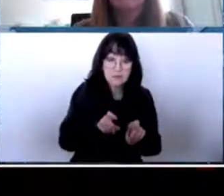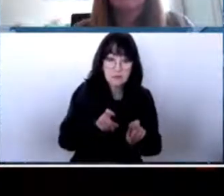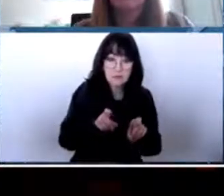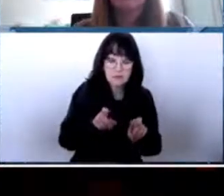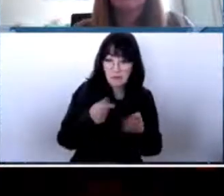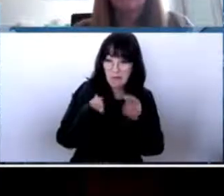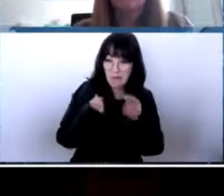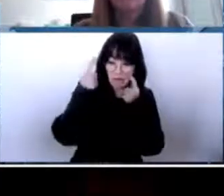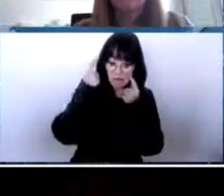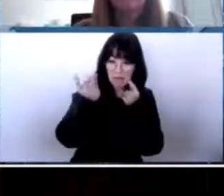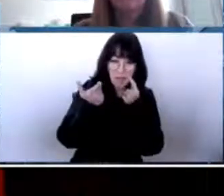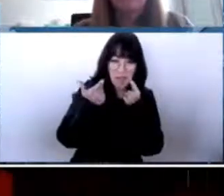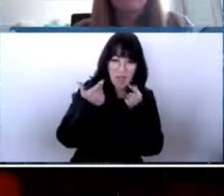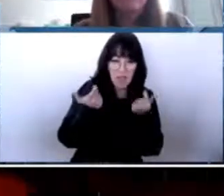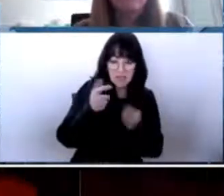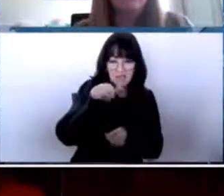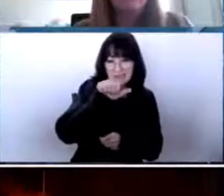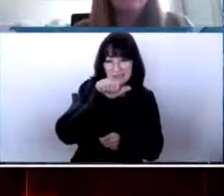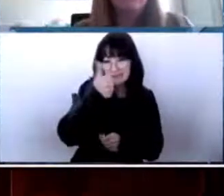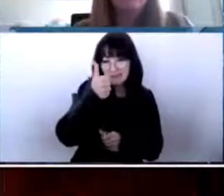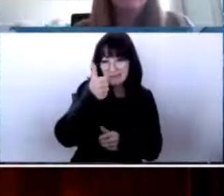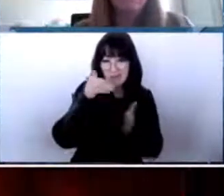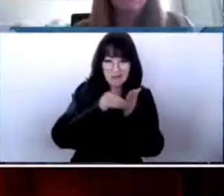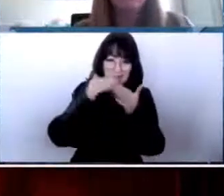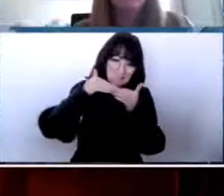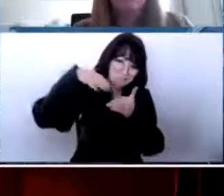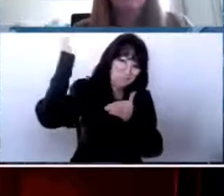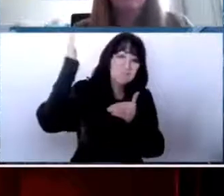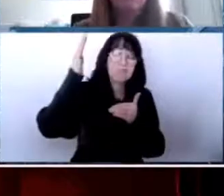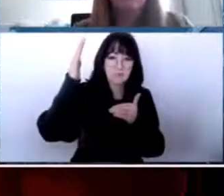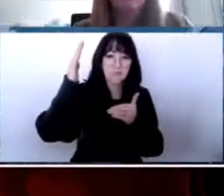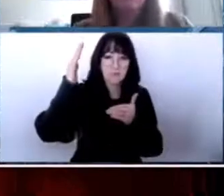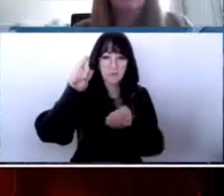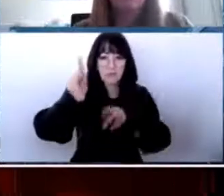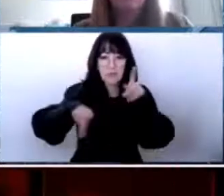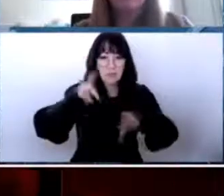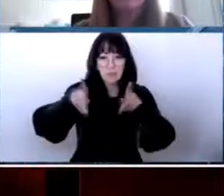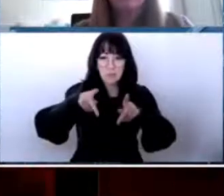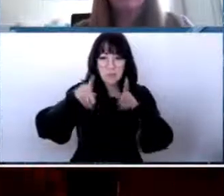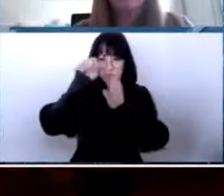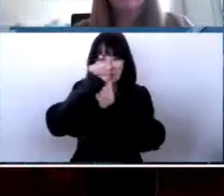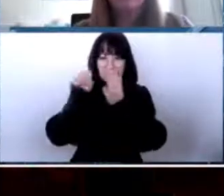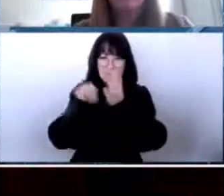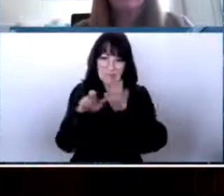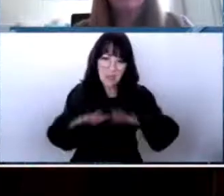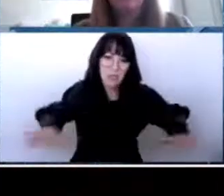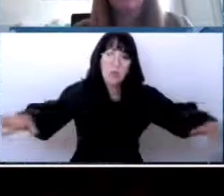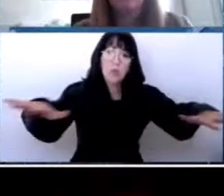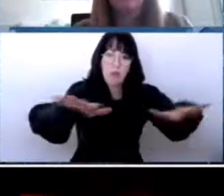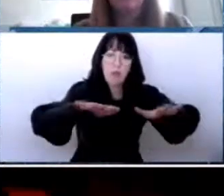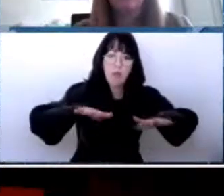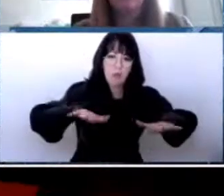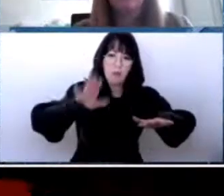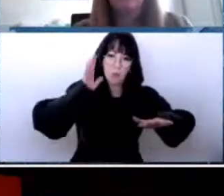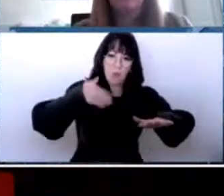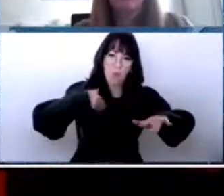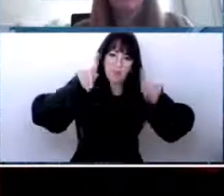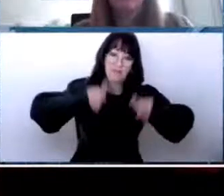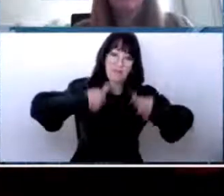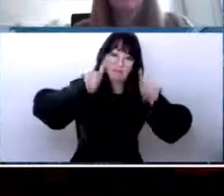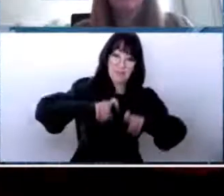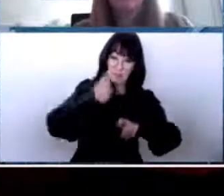given day, 10,000+ people. Now that's statewide, and people that have access